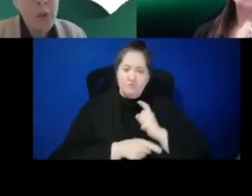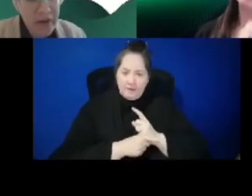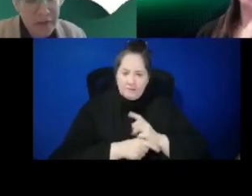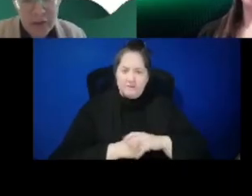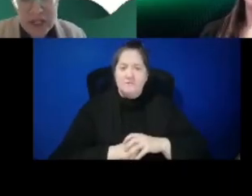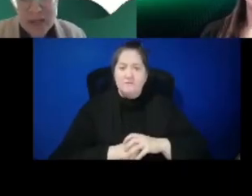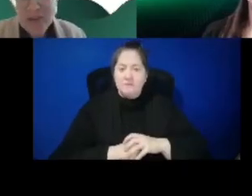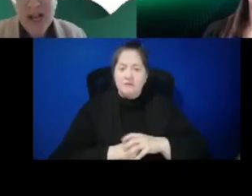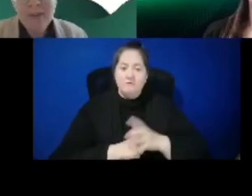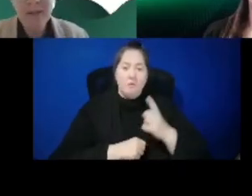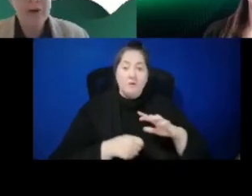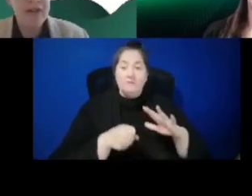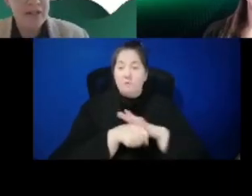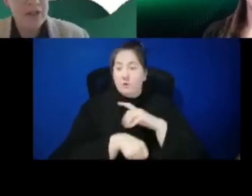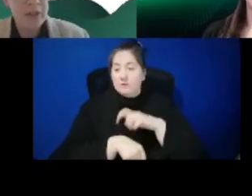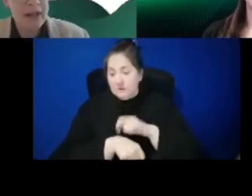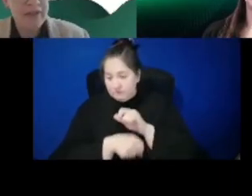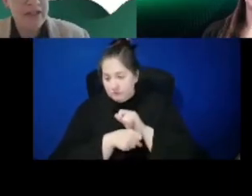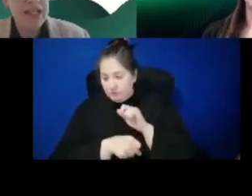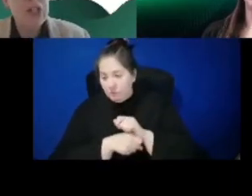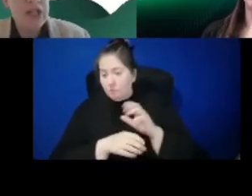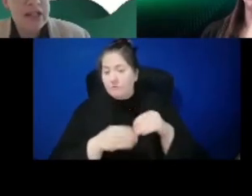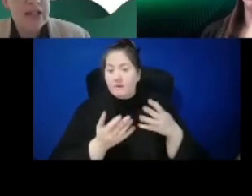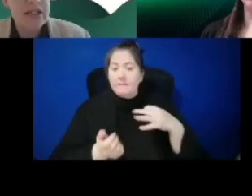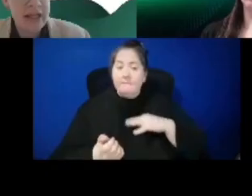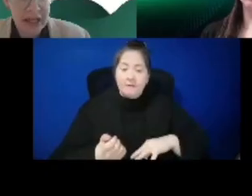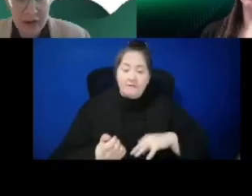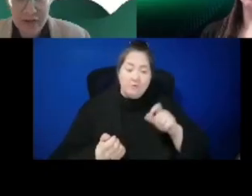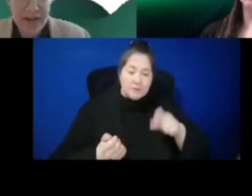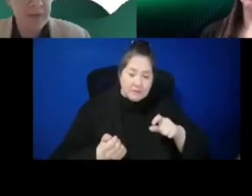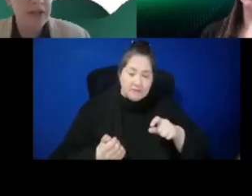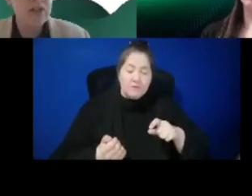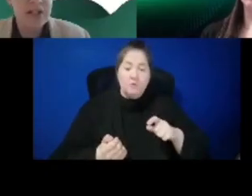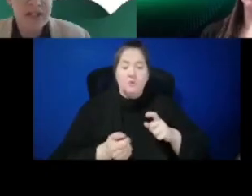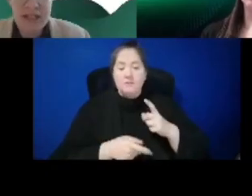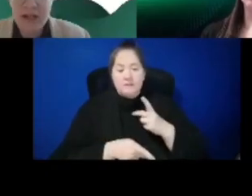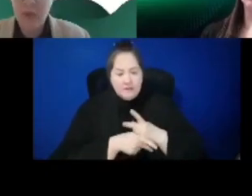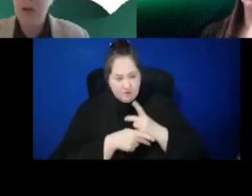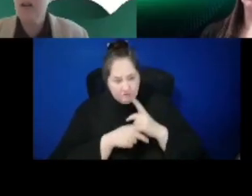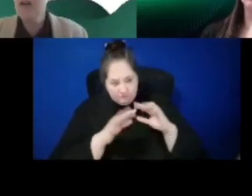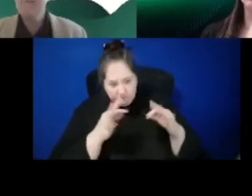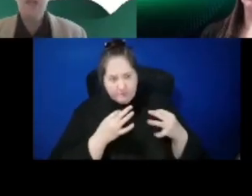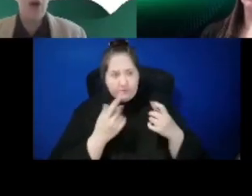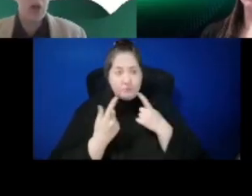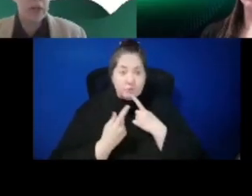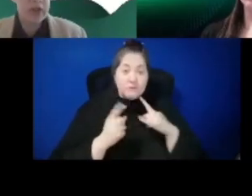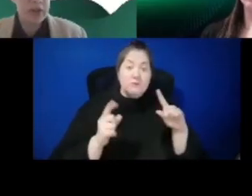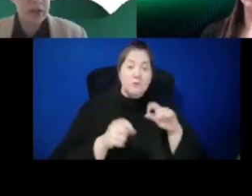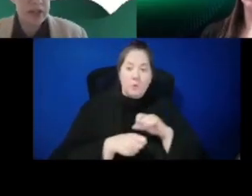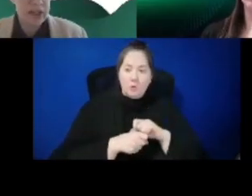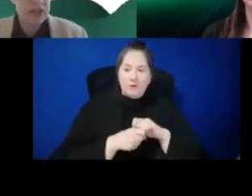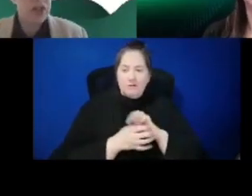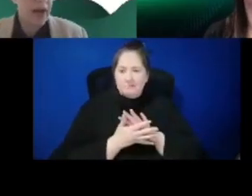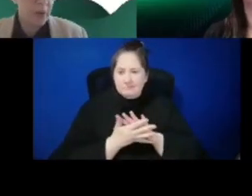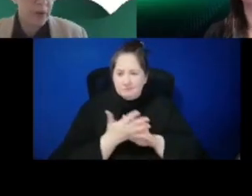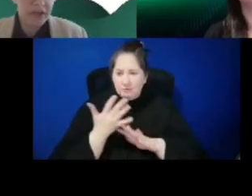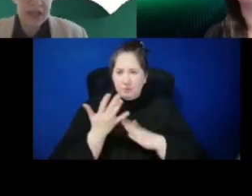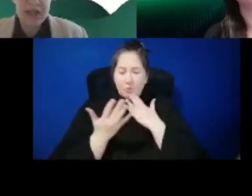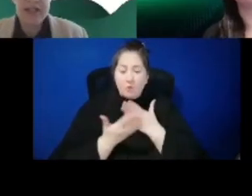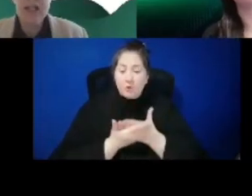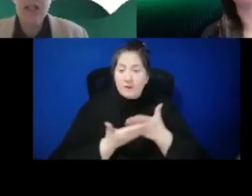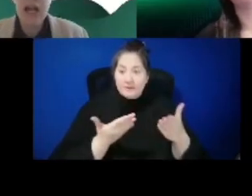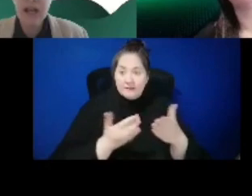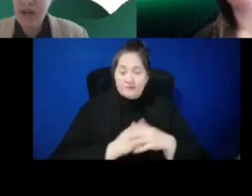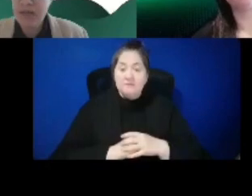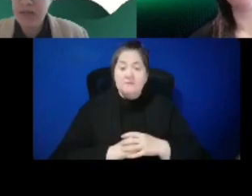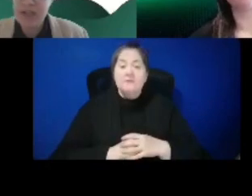have one full-time job that provides you the benefits that you need to take care of a family, to succeed at work, all of those good things. So I will